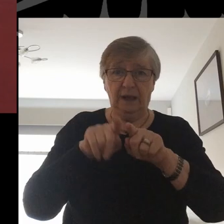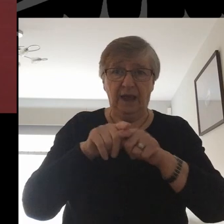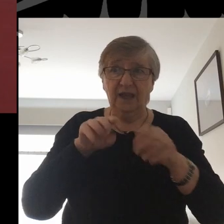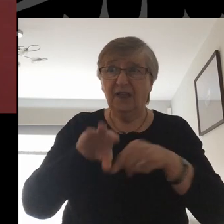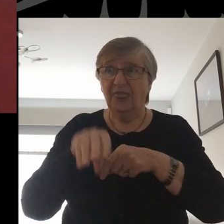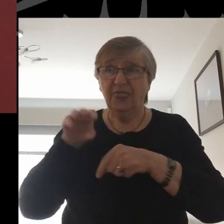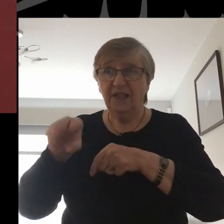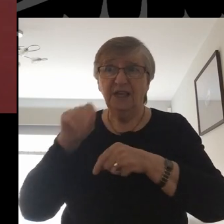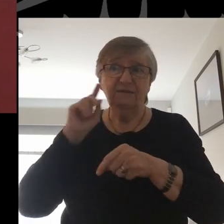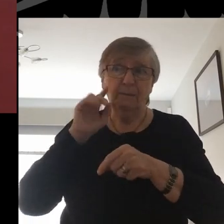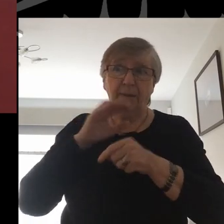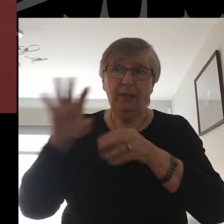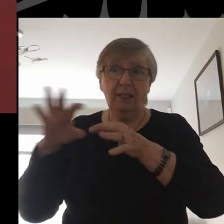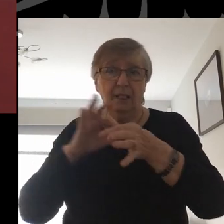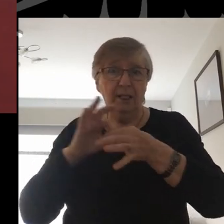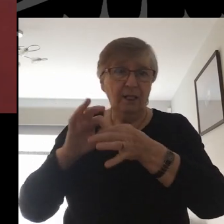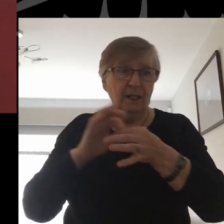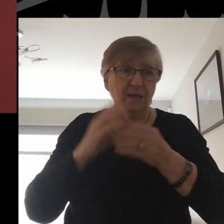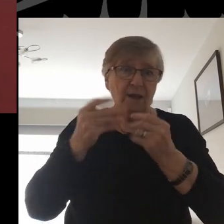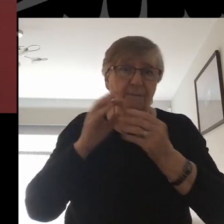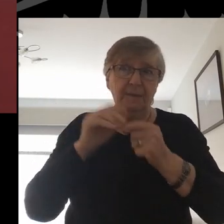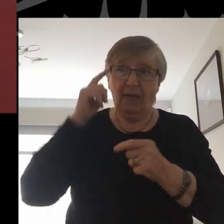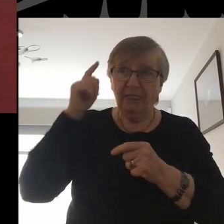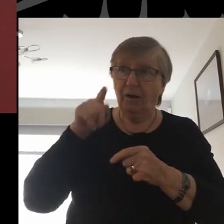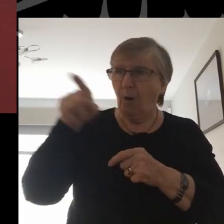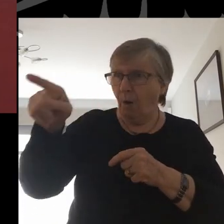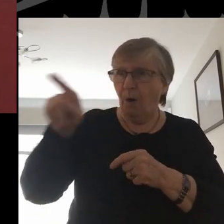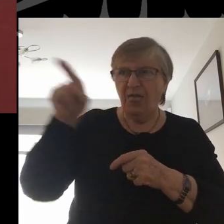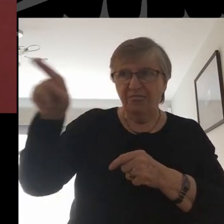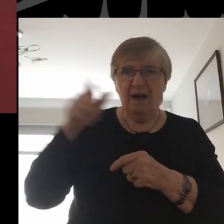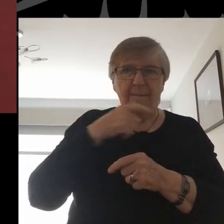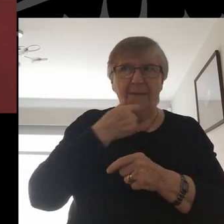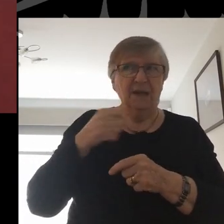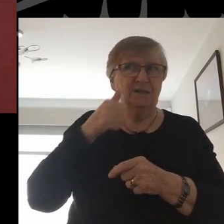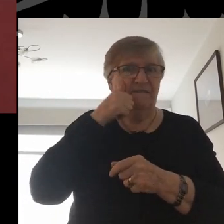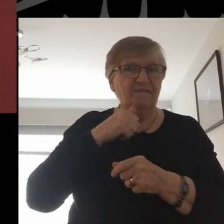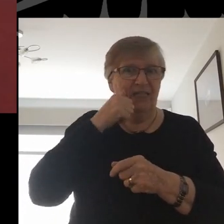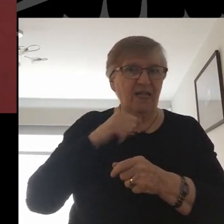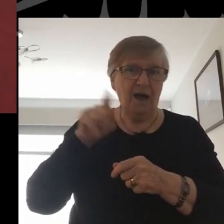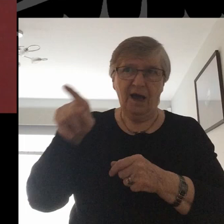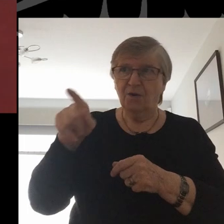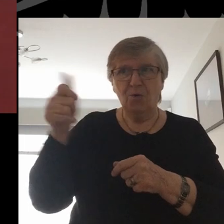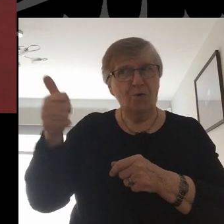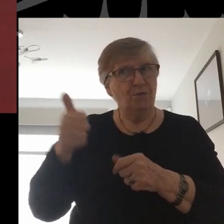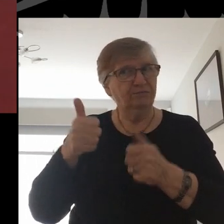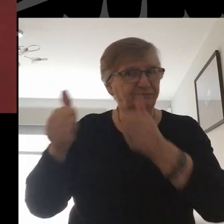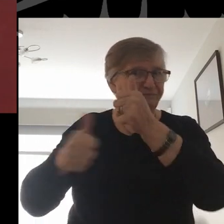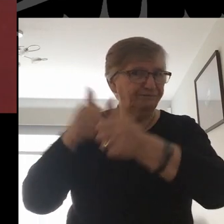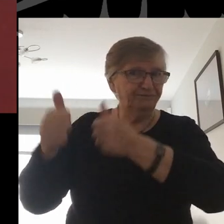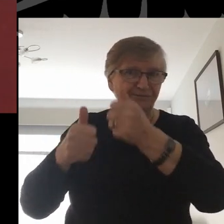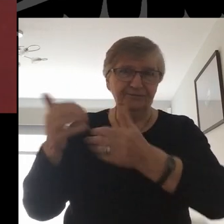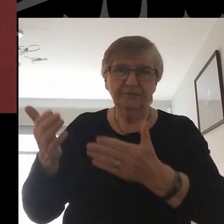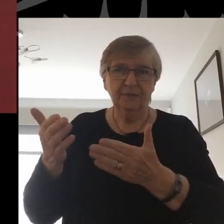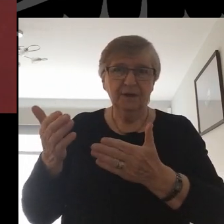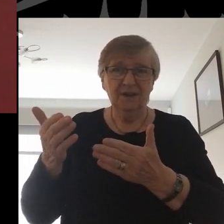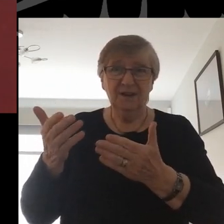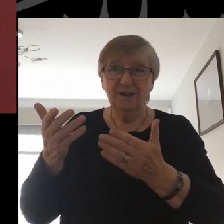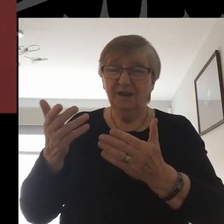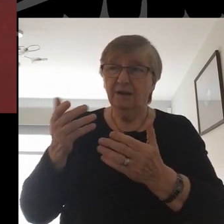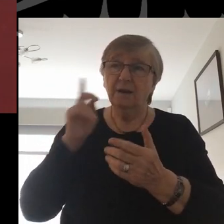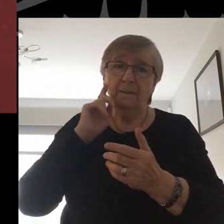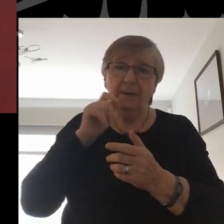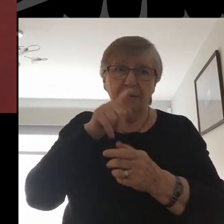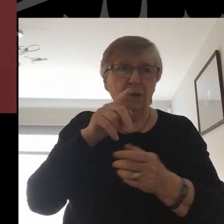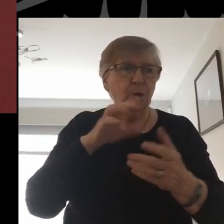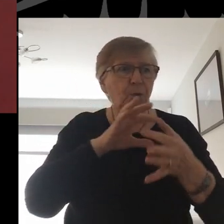and some people respect those who cheat and get away with it. Some only respect those who identify with their cause,